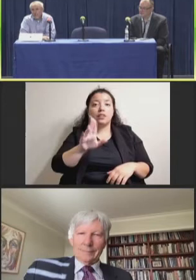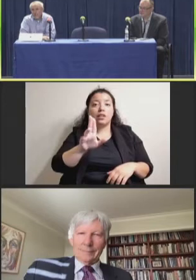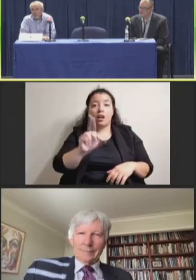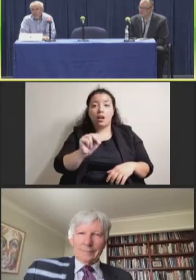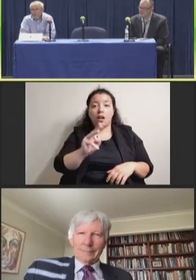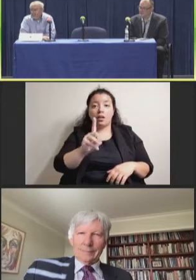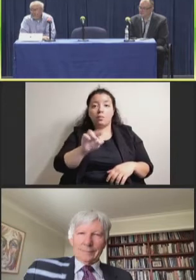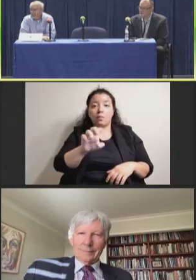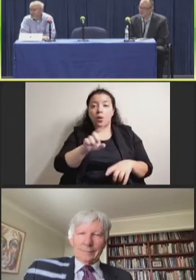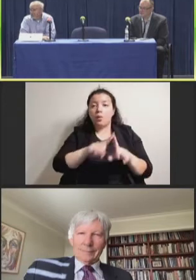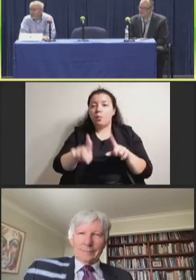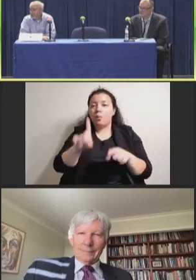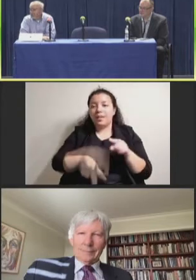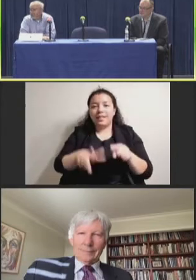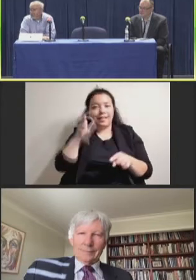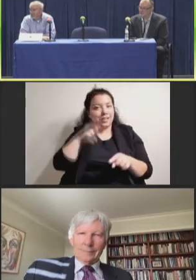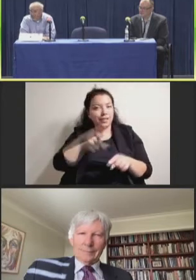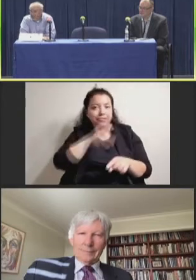We also have Jeff.